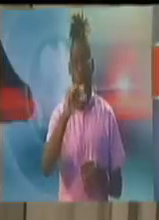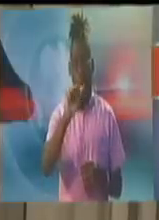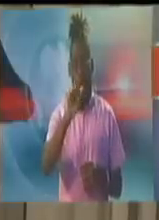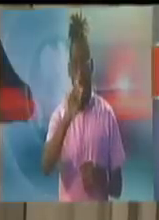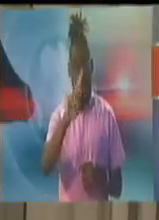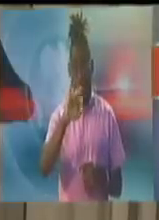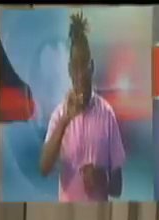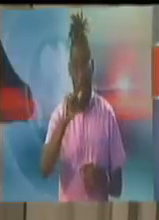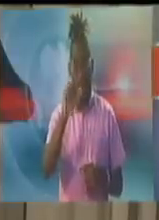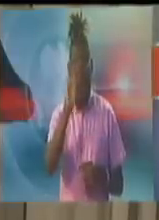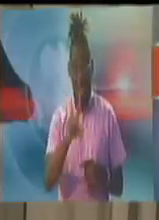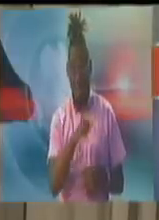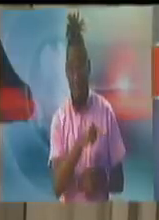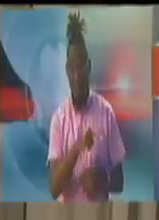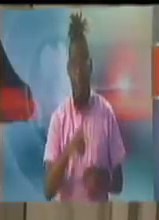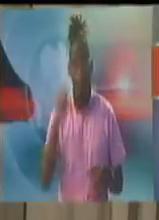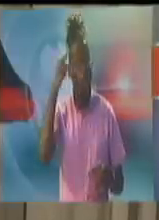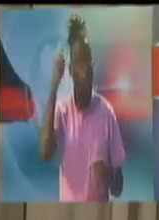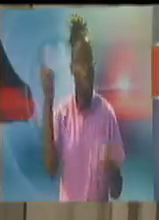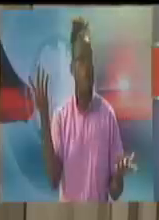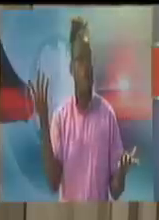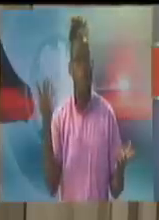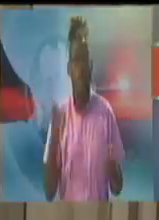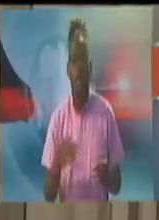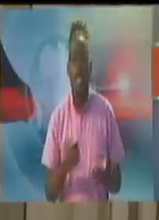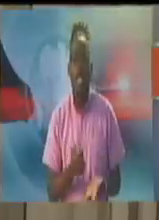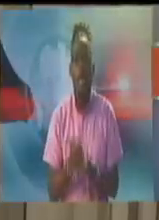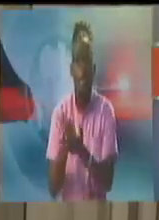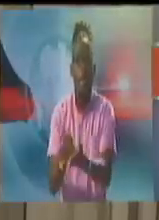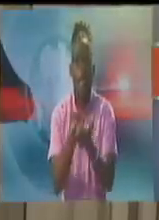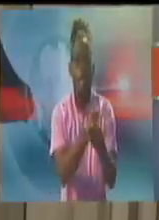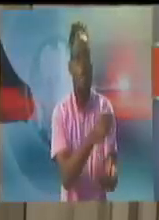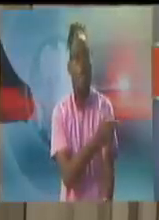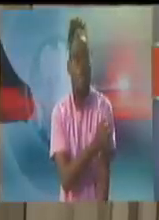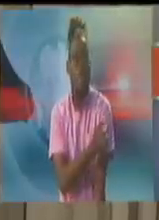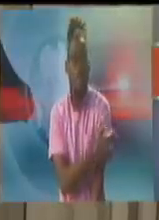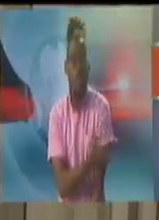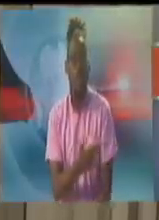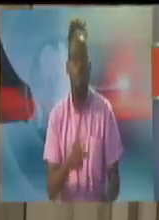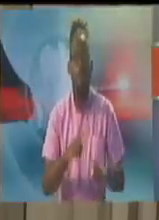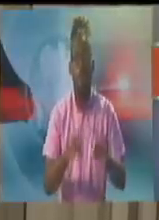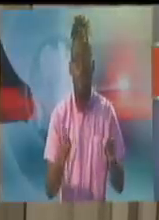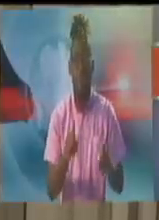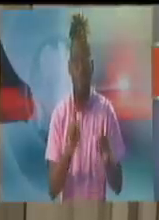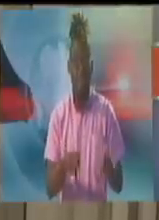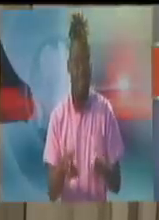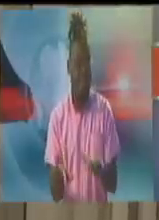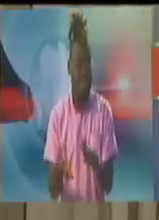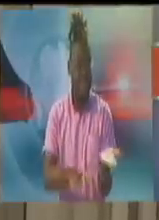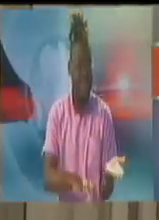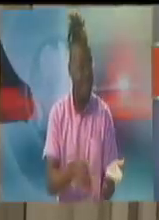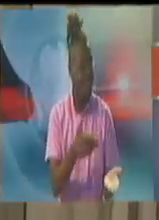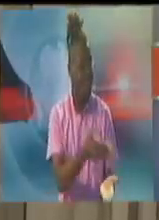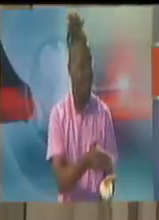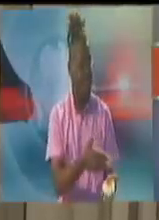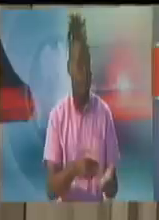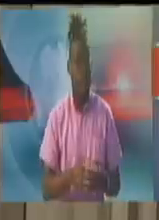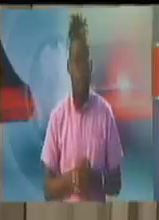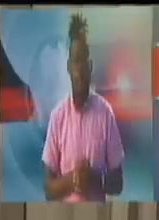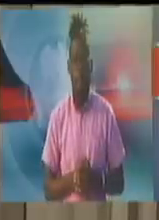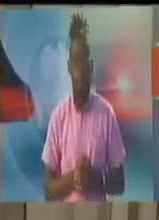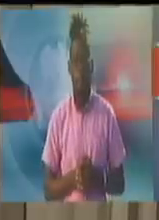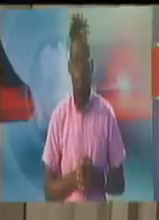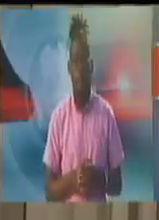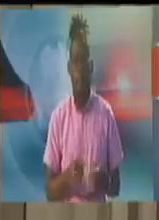family member of his, and that family member unfortunately passed away. A number of things jumped out at me when I watched that story.